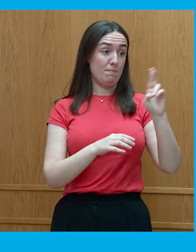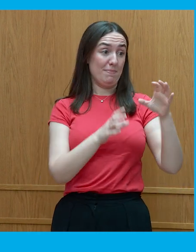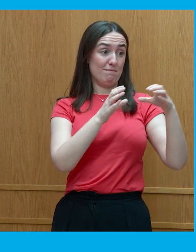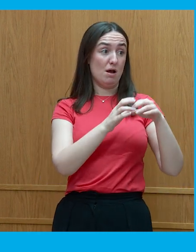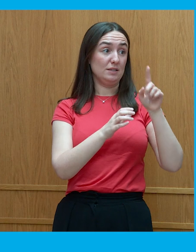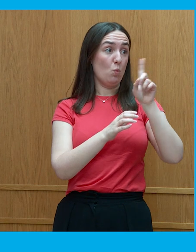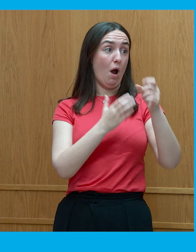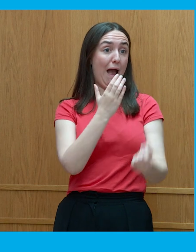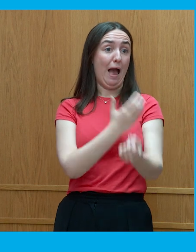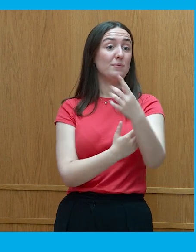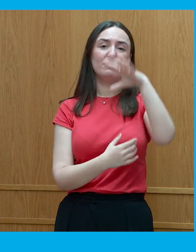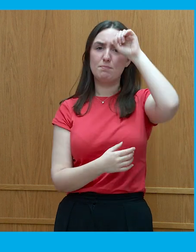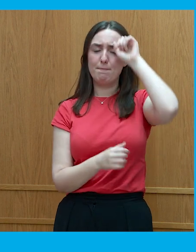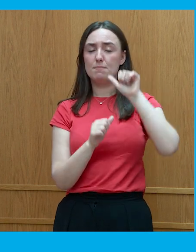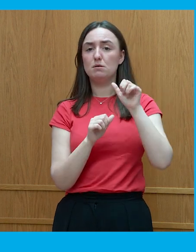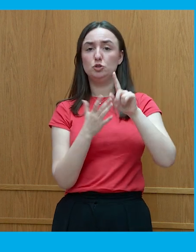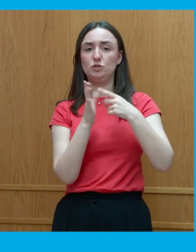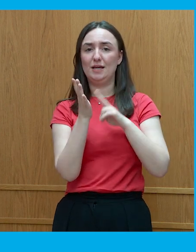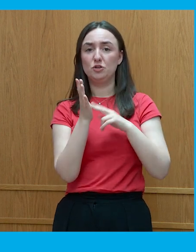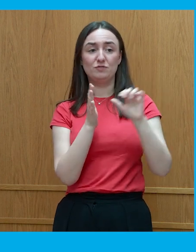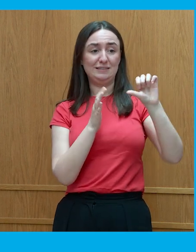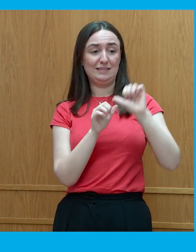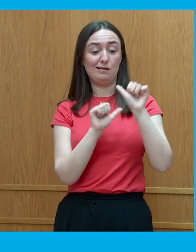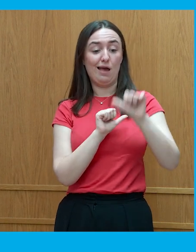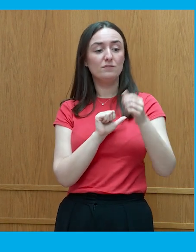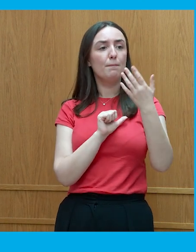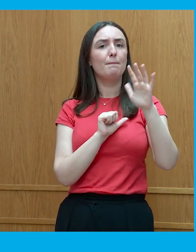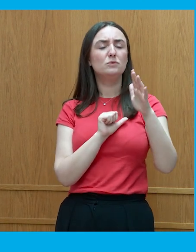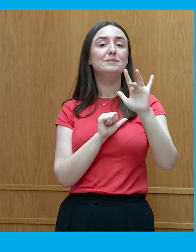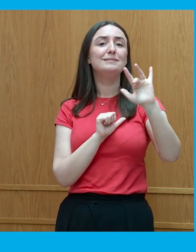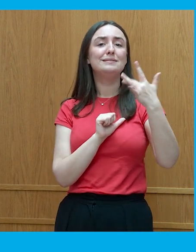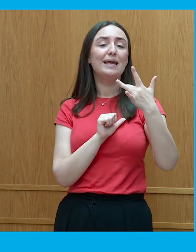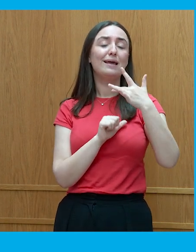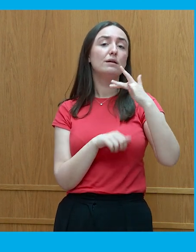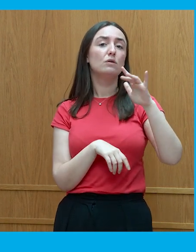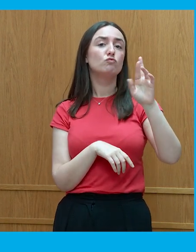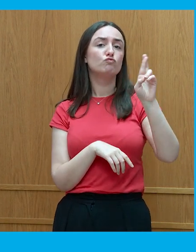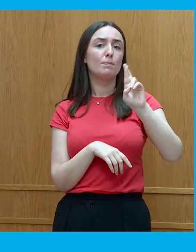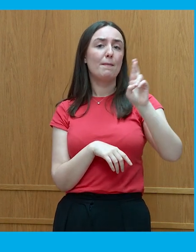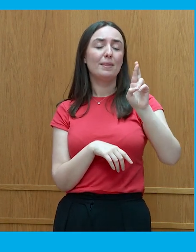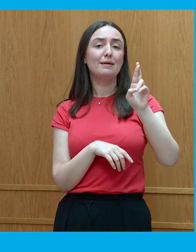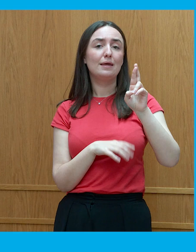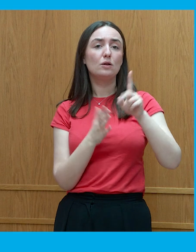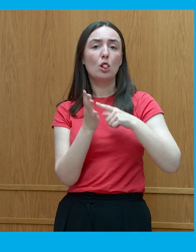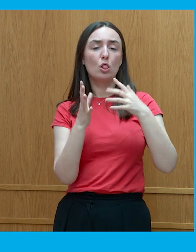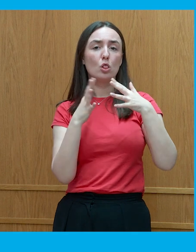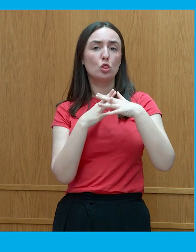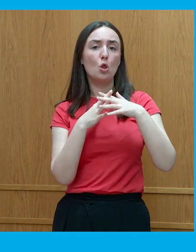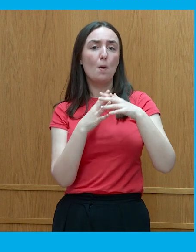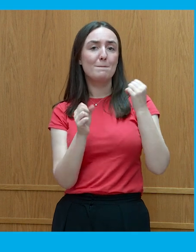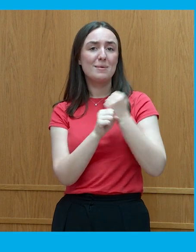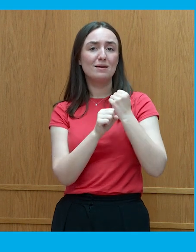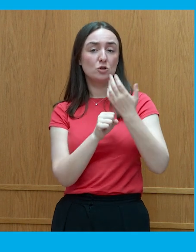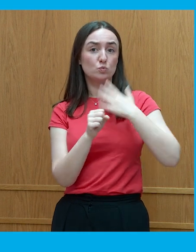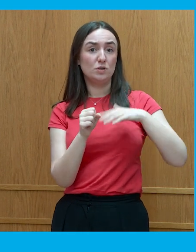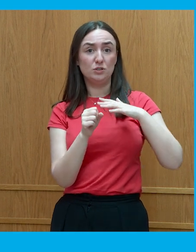remember after January the 6th, there were, I think, 10 Republican lawmakers that wanted to impeach him for incitement of insurrection. And there was this